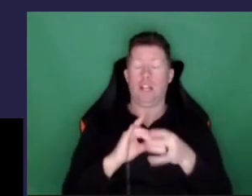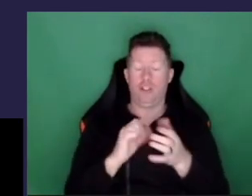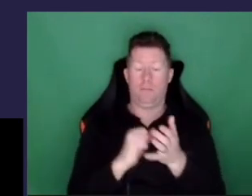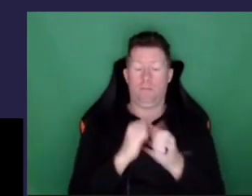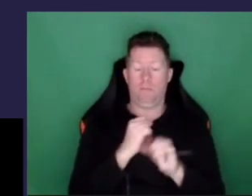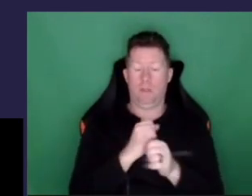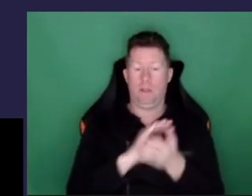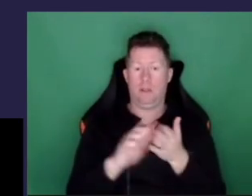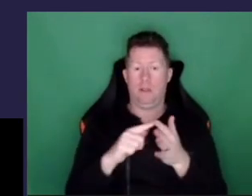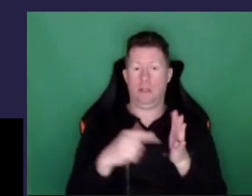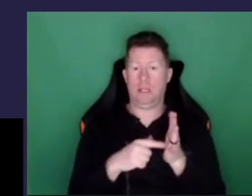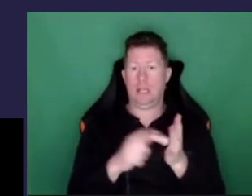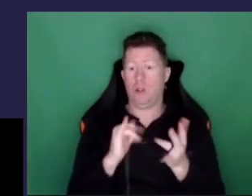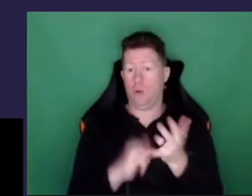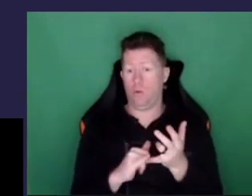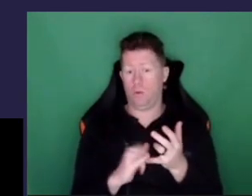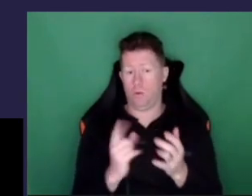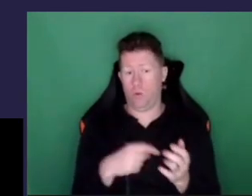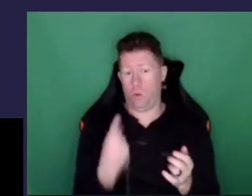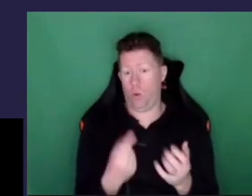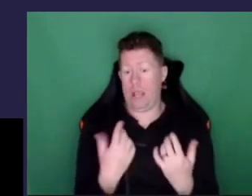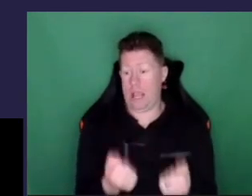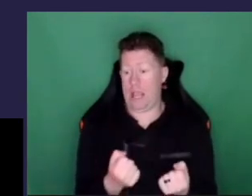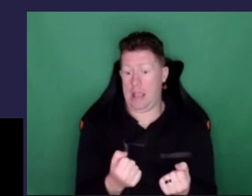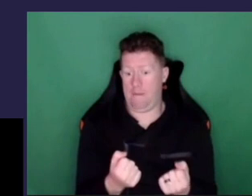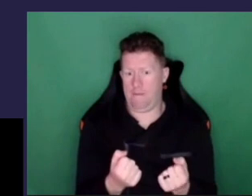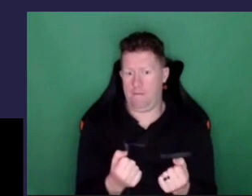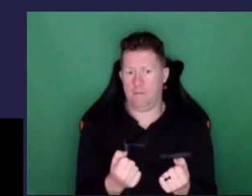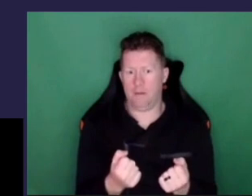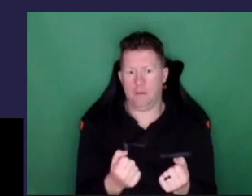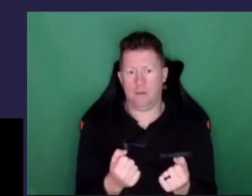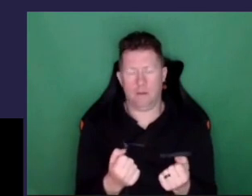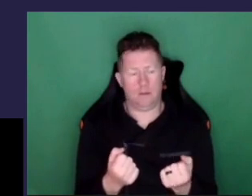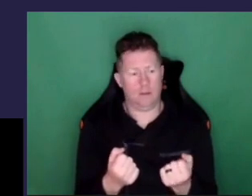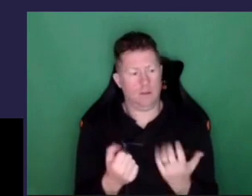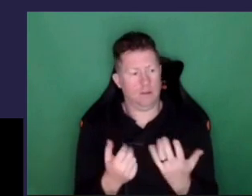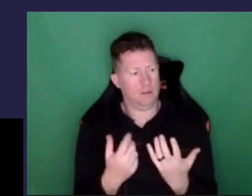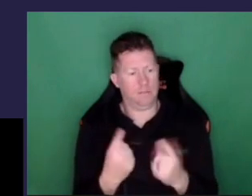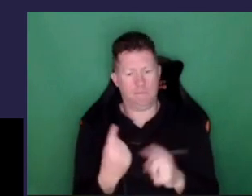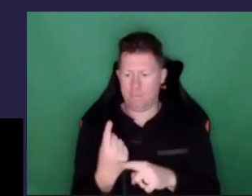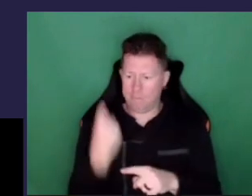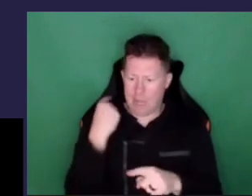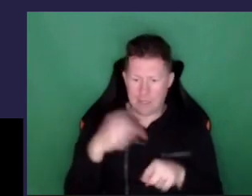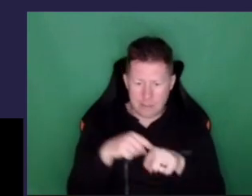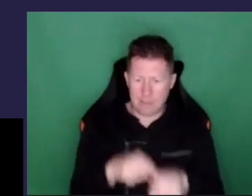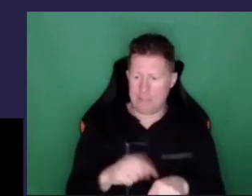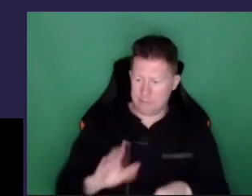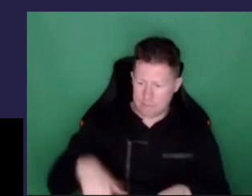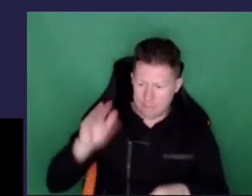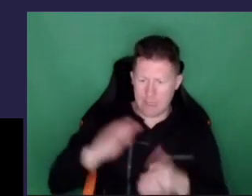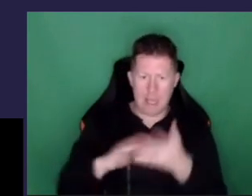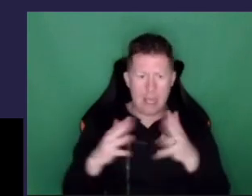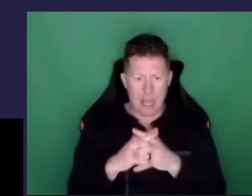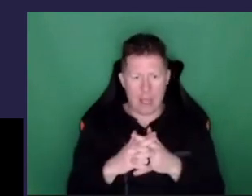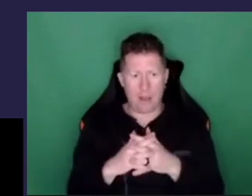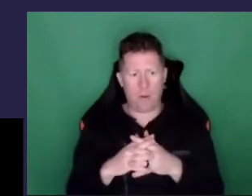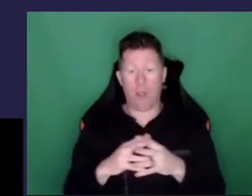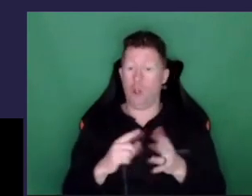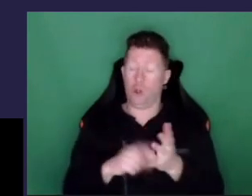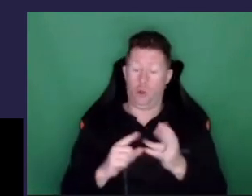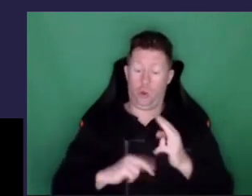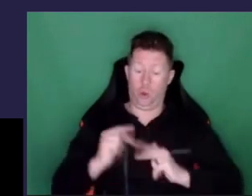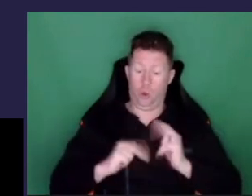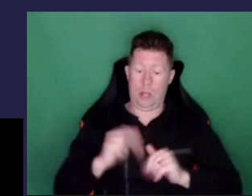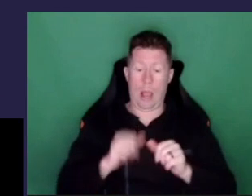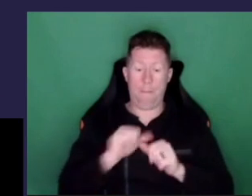ghettos of different kinds. And so part of the challenge of being involved, or part of the challenge of building a bigger we, is to help